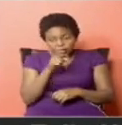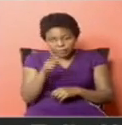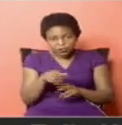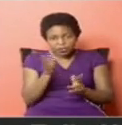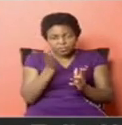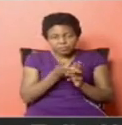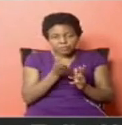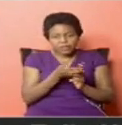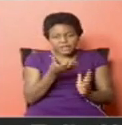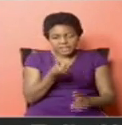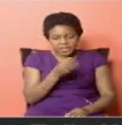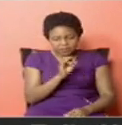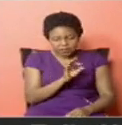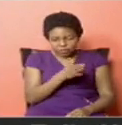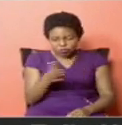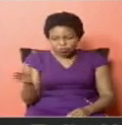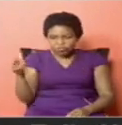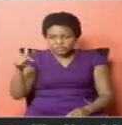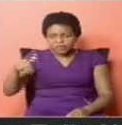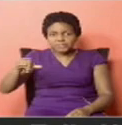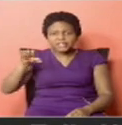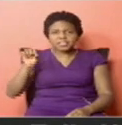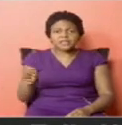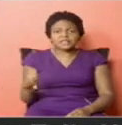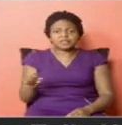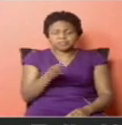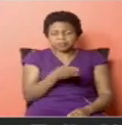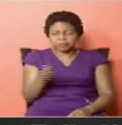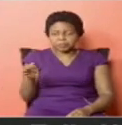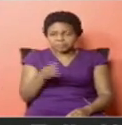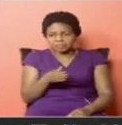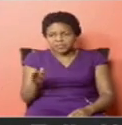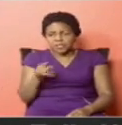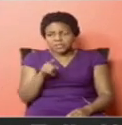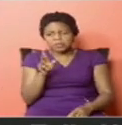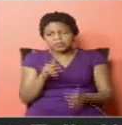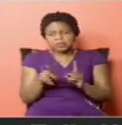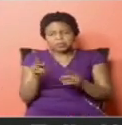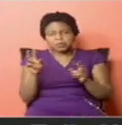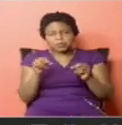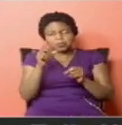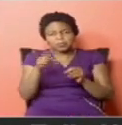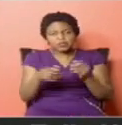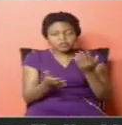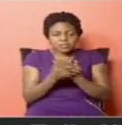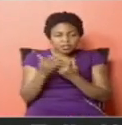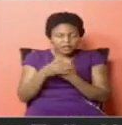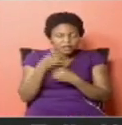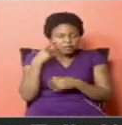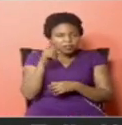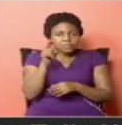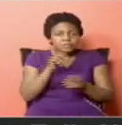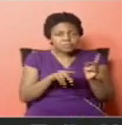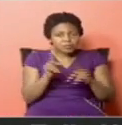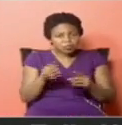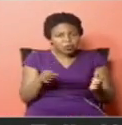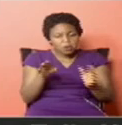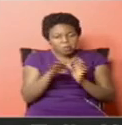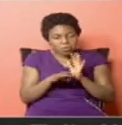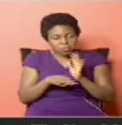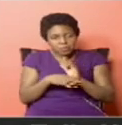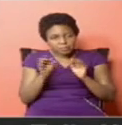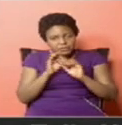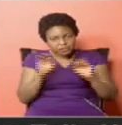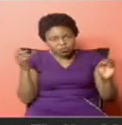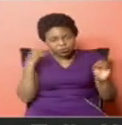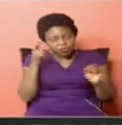between 60 and 79, who are not catered for by any other scheme